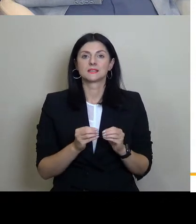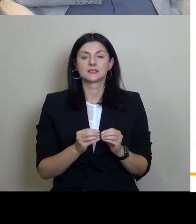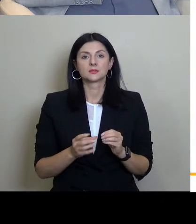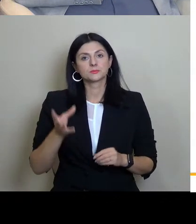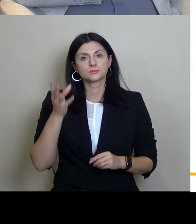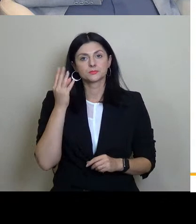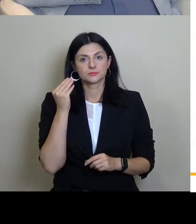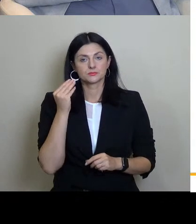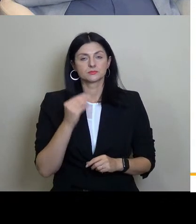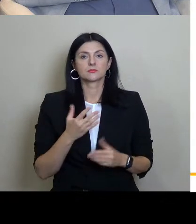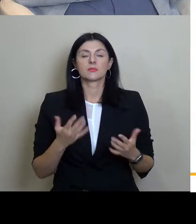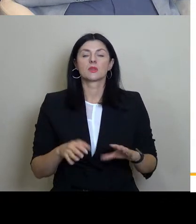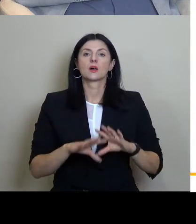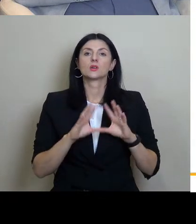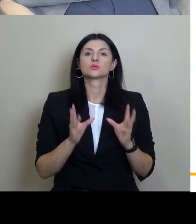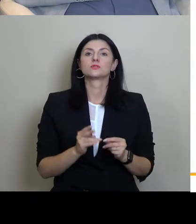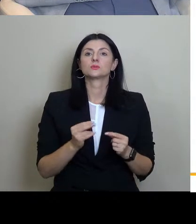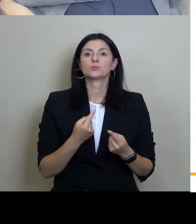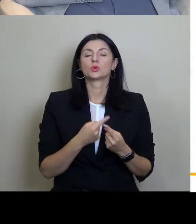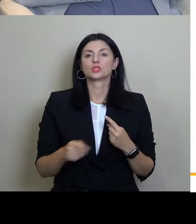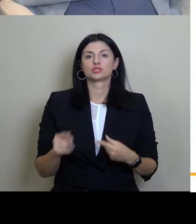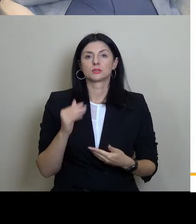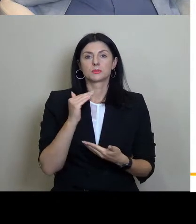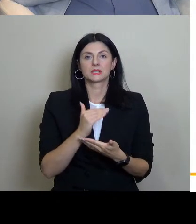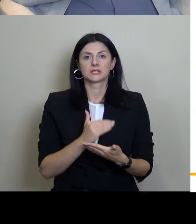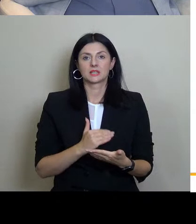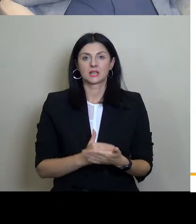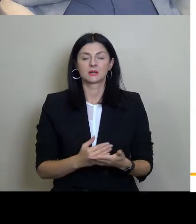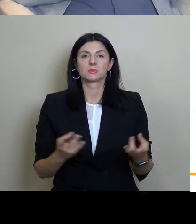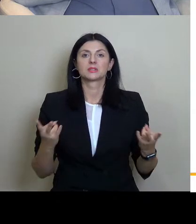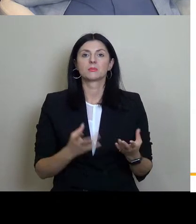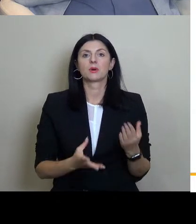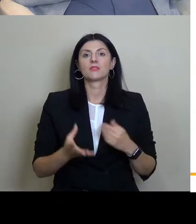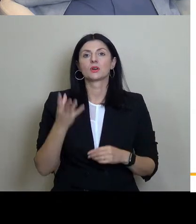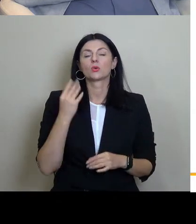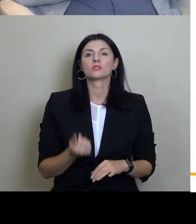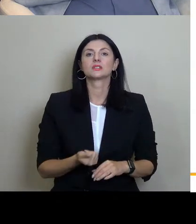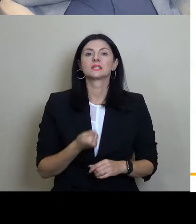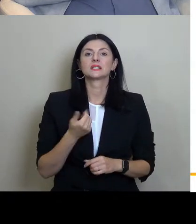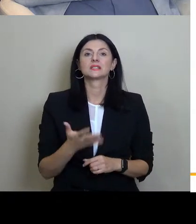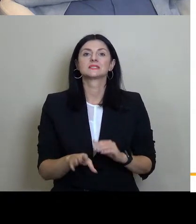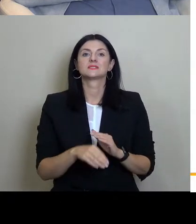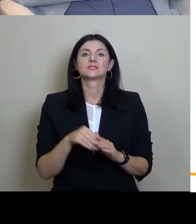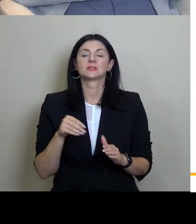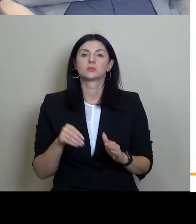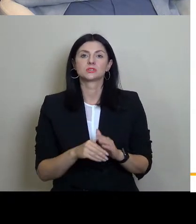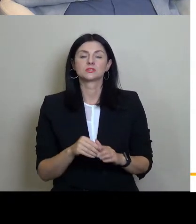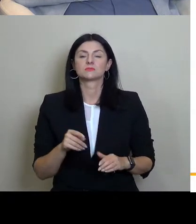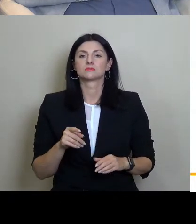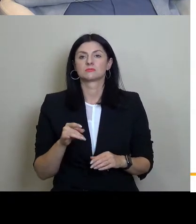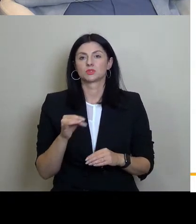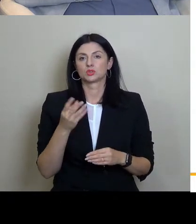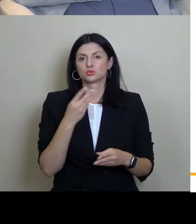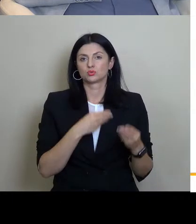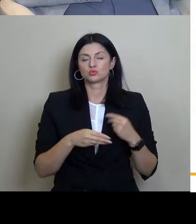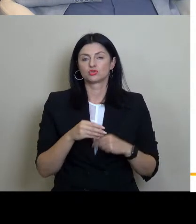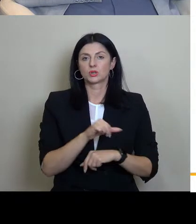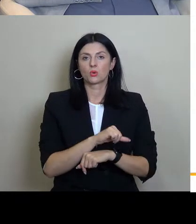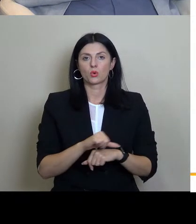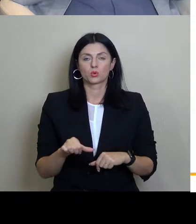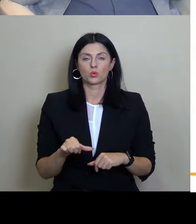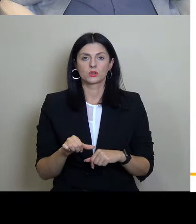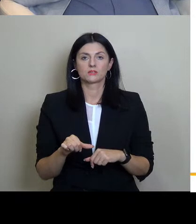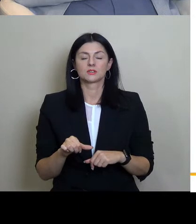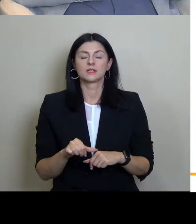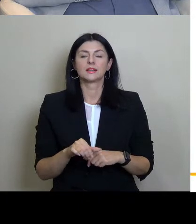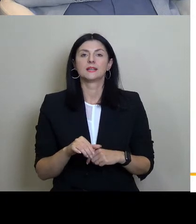by dividing by 10, but following other criteria. We need to take into account the number of